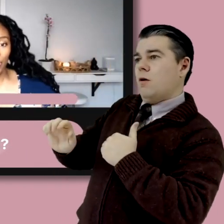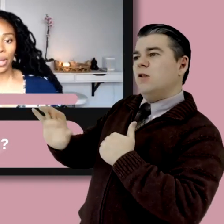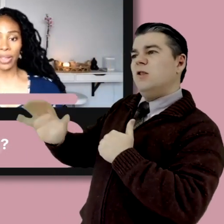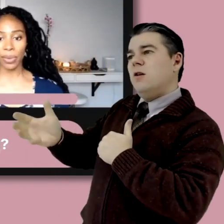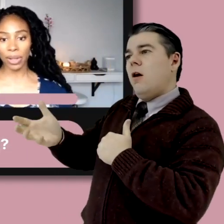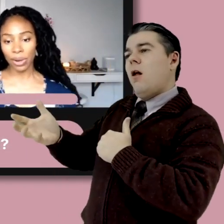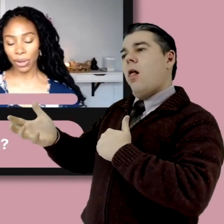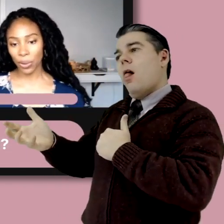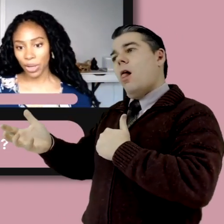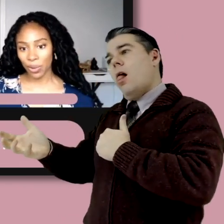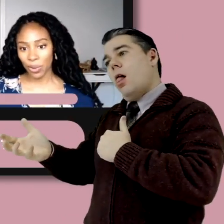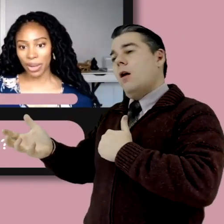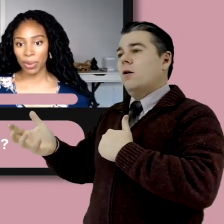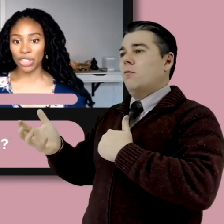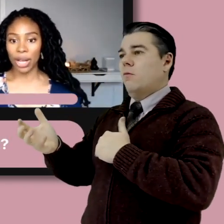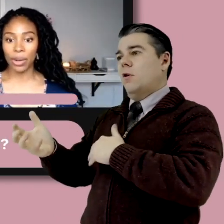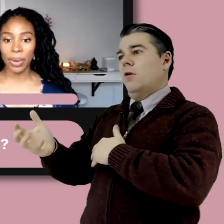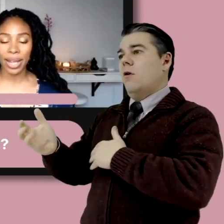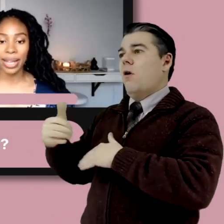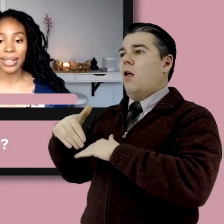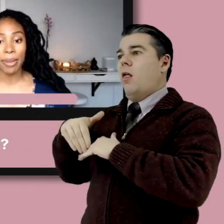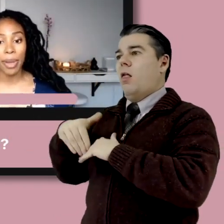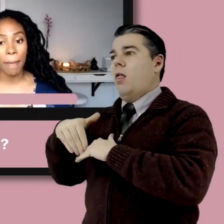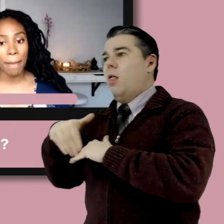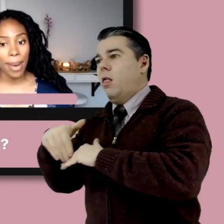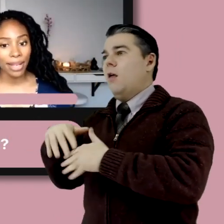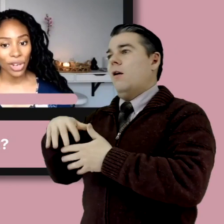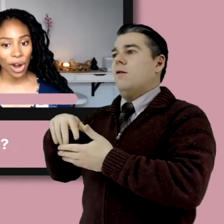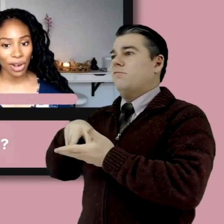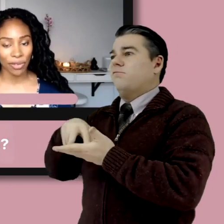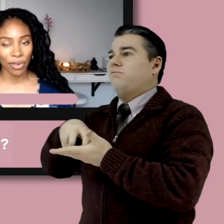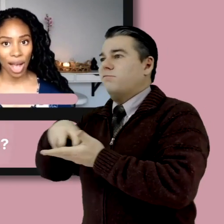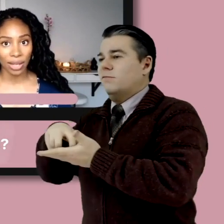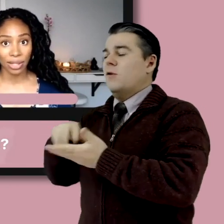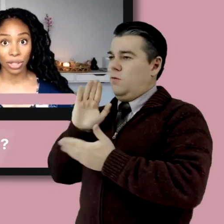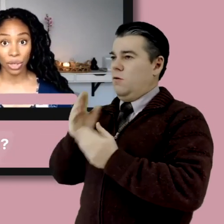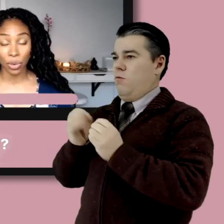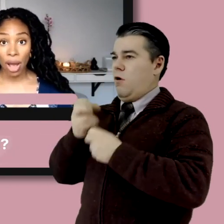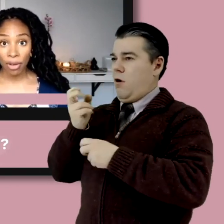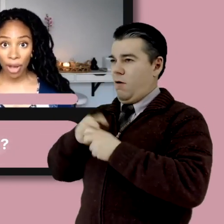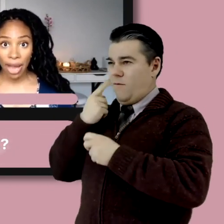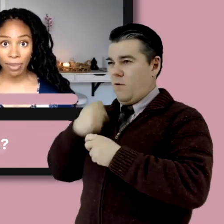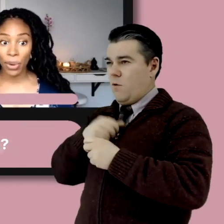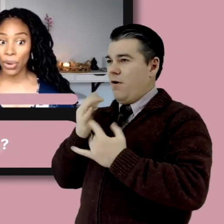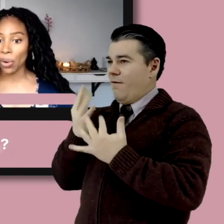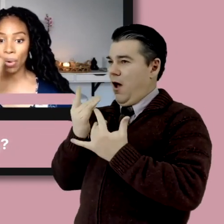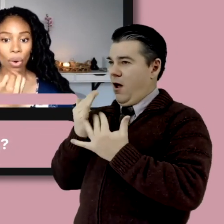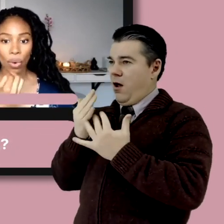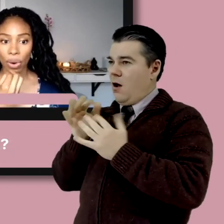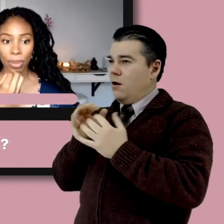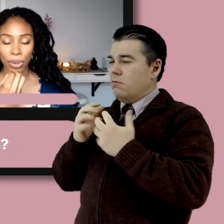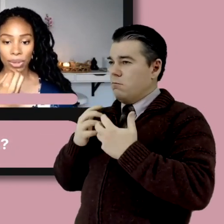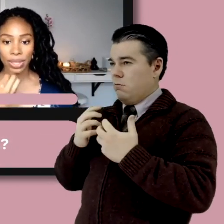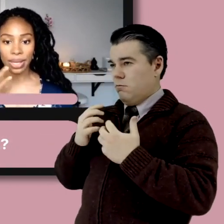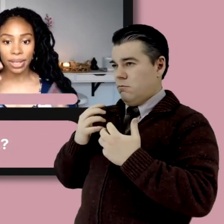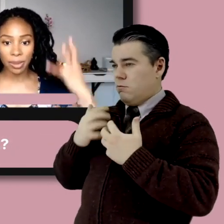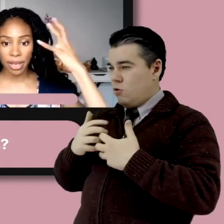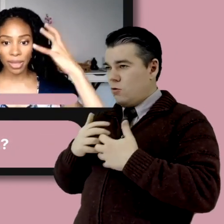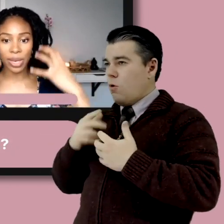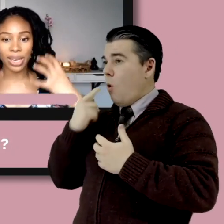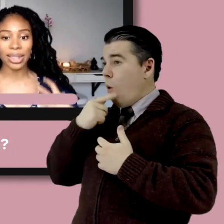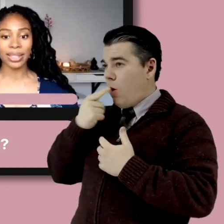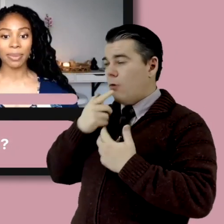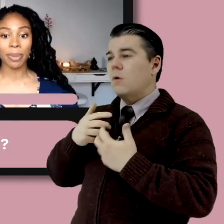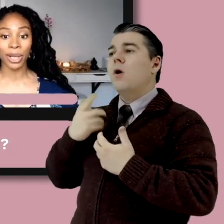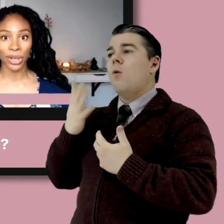have the strength and we're a little ooey gooey and we're jello-y, it's going to be much harder for us to do fine motor or oral motor skills, because